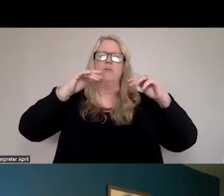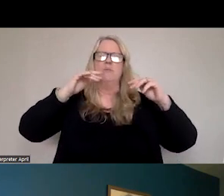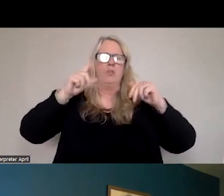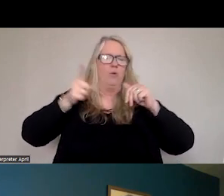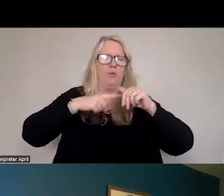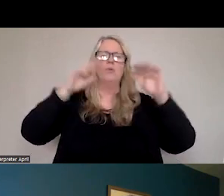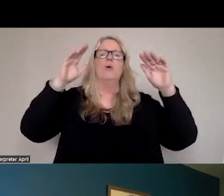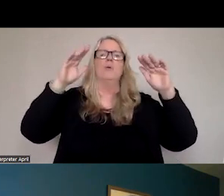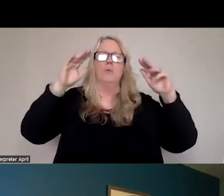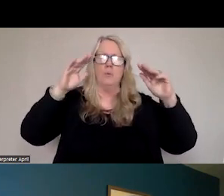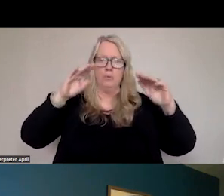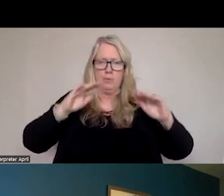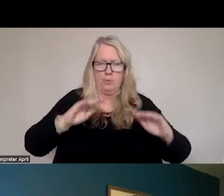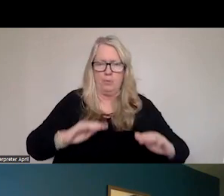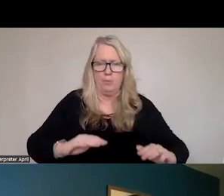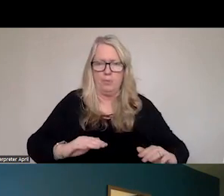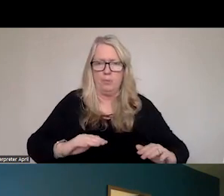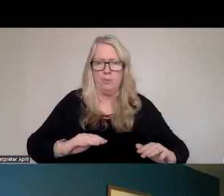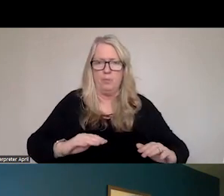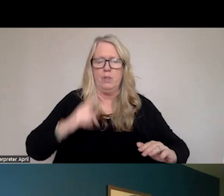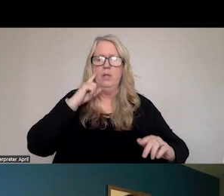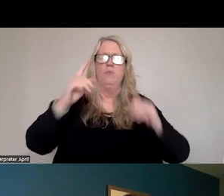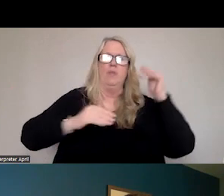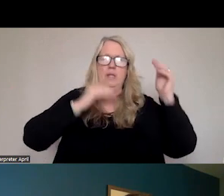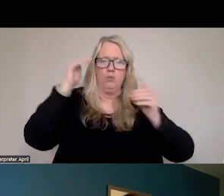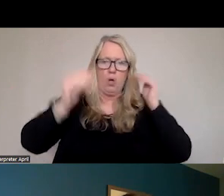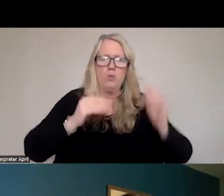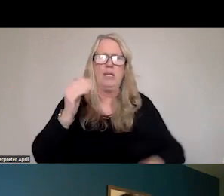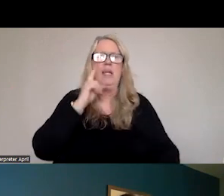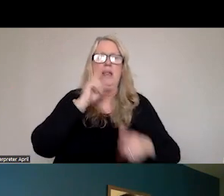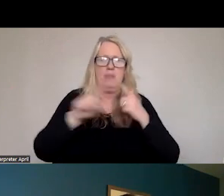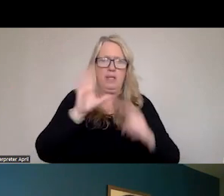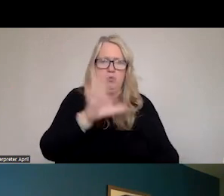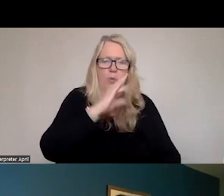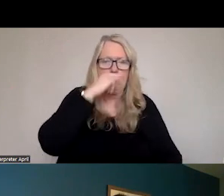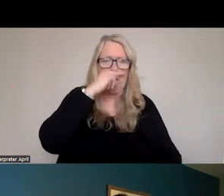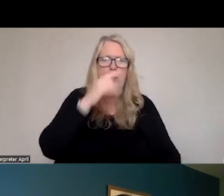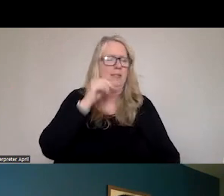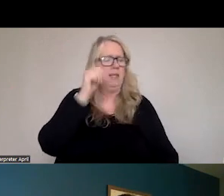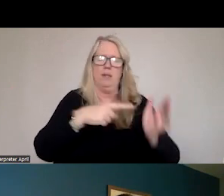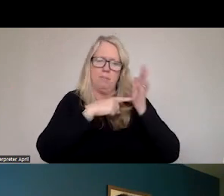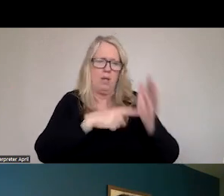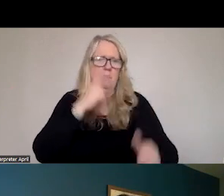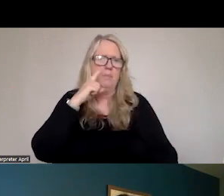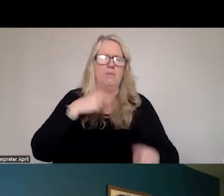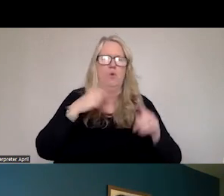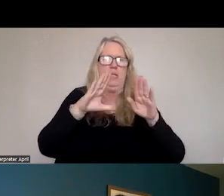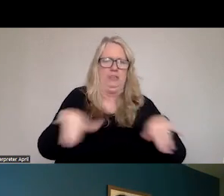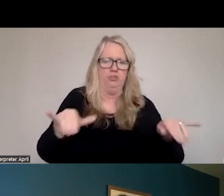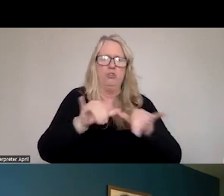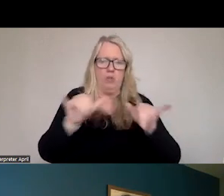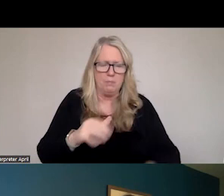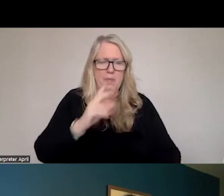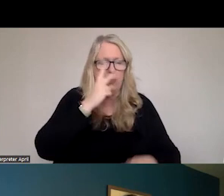de-escalating the adult and then it getting to the kid is not a model that in the children's system we have seen